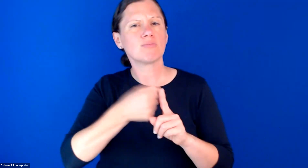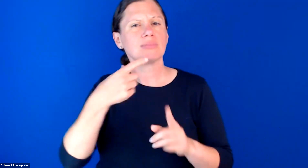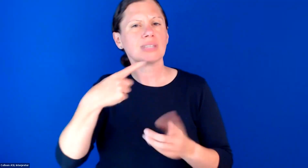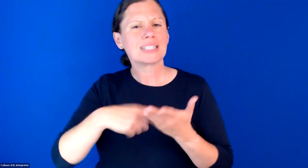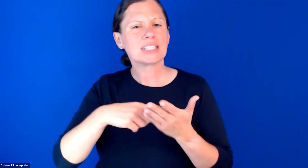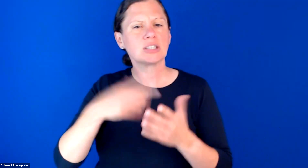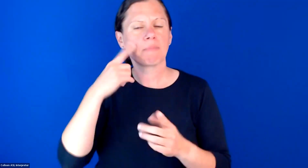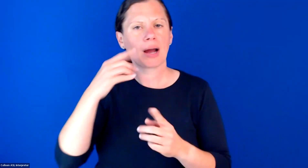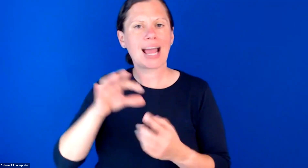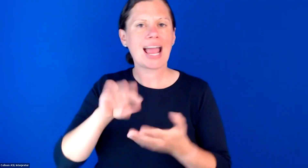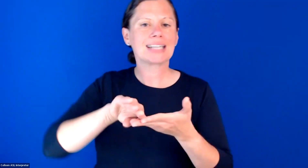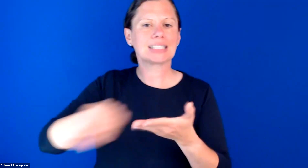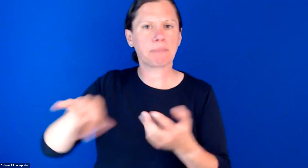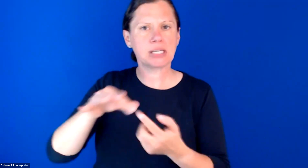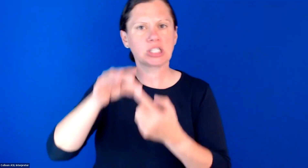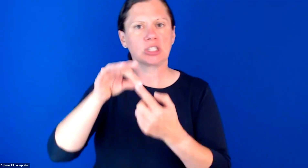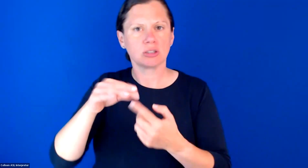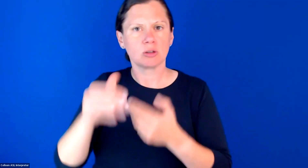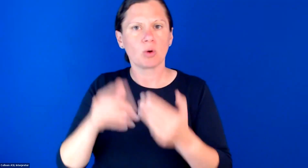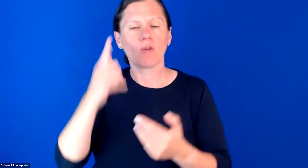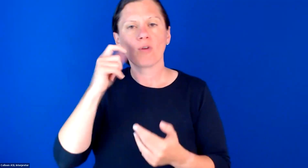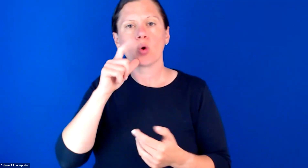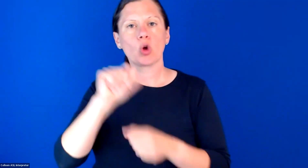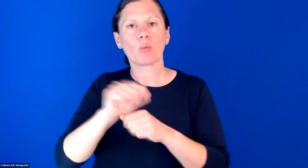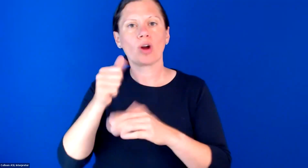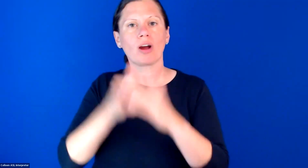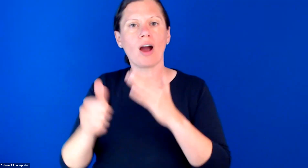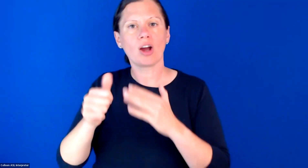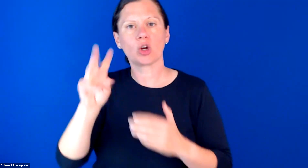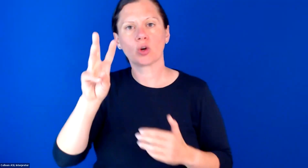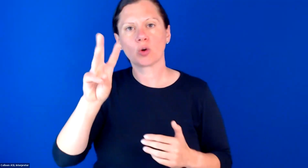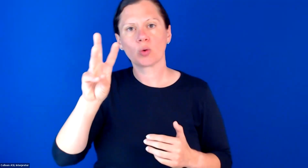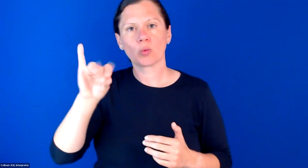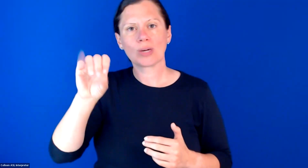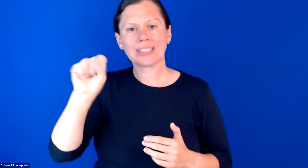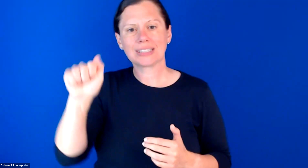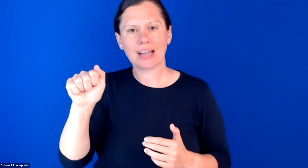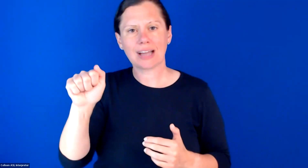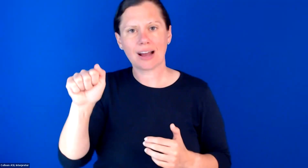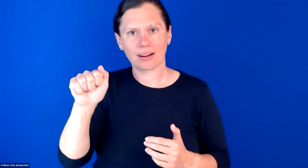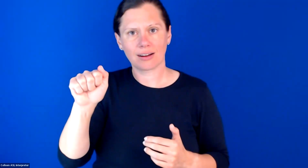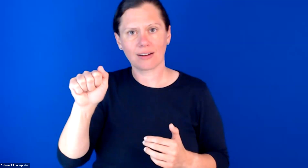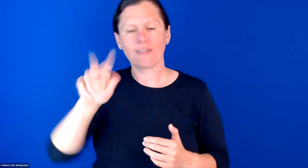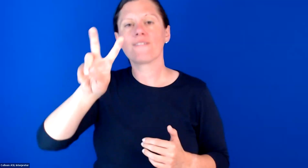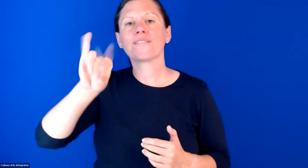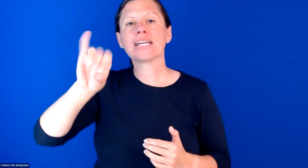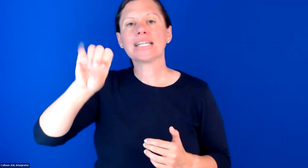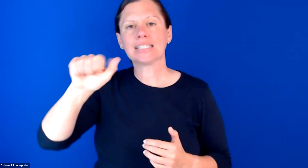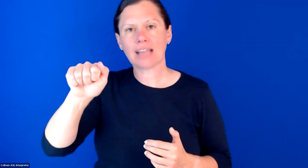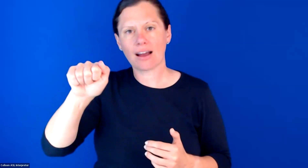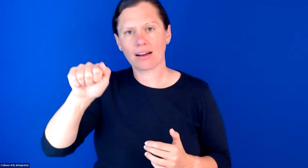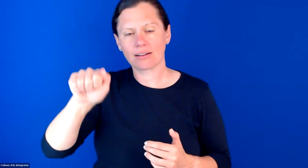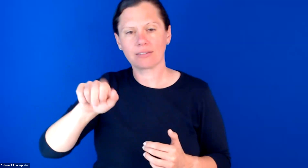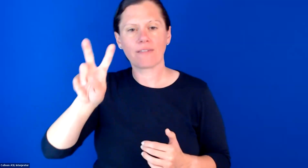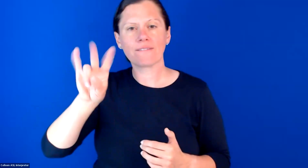visa? Sure. Employees who are working on a visa can apply for an exemption through the Employment Security